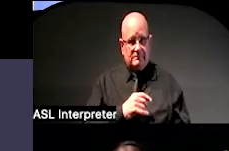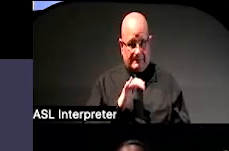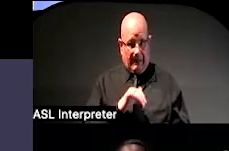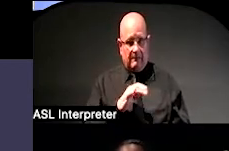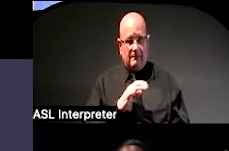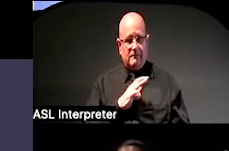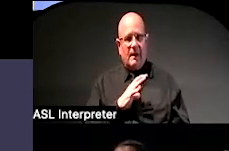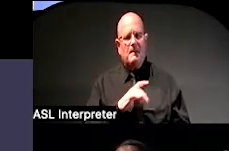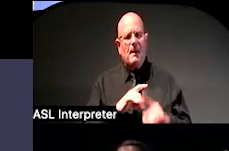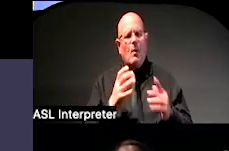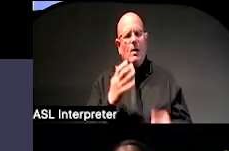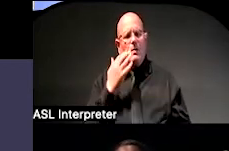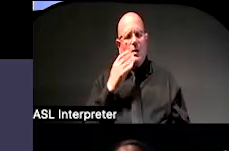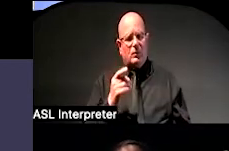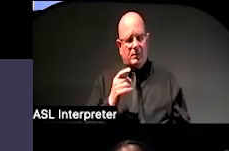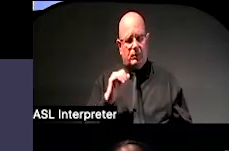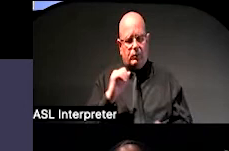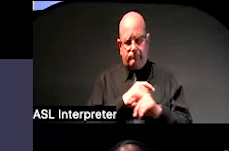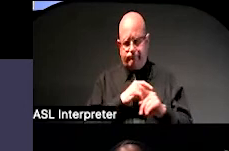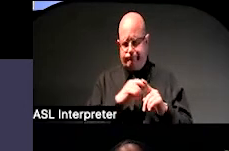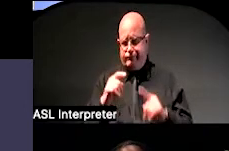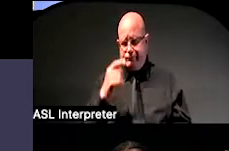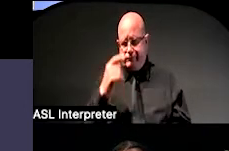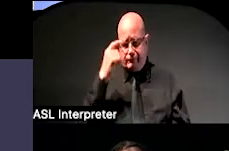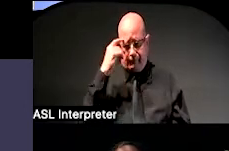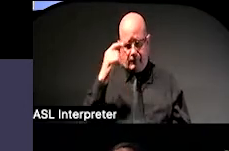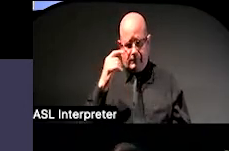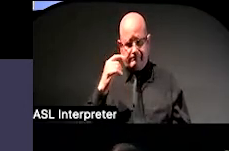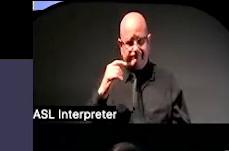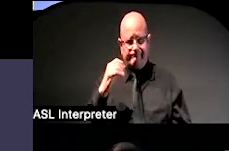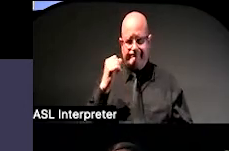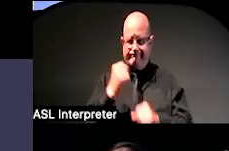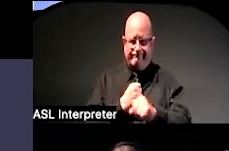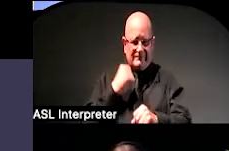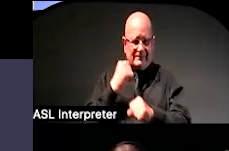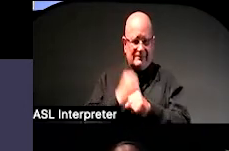I want to know, you've been in this work for decades, decades.